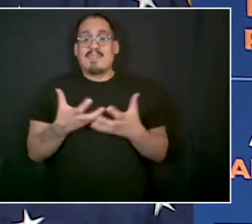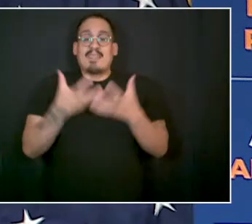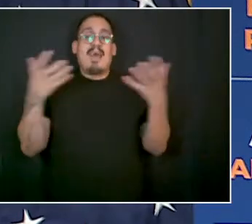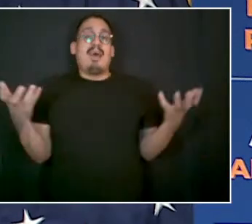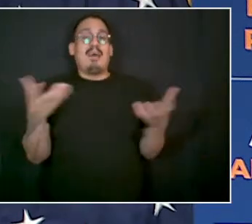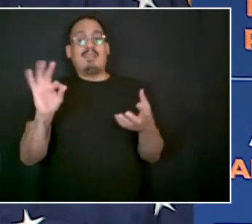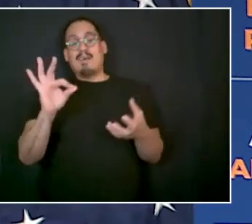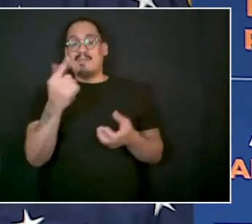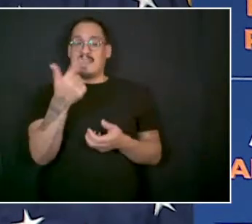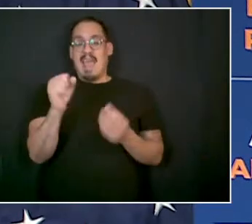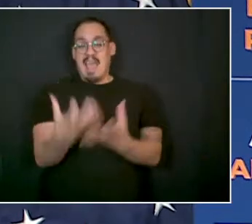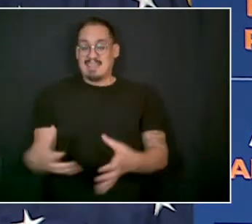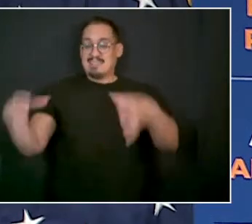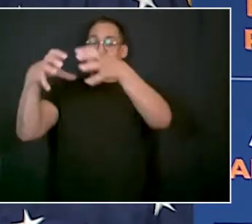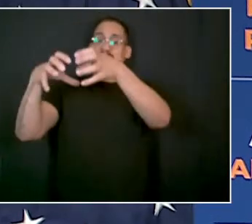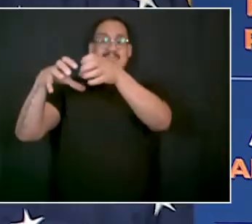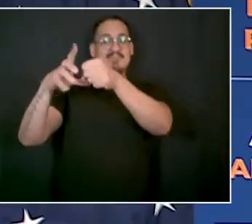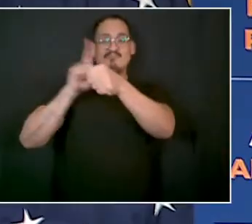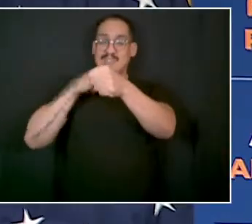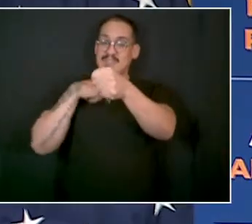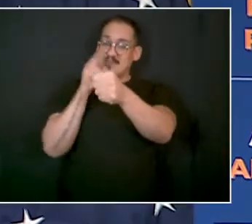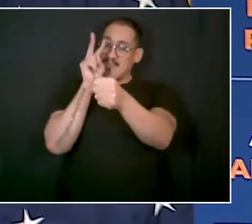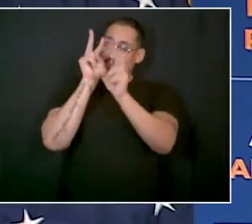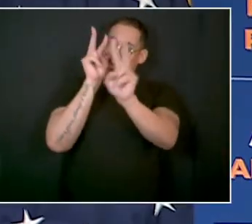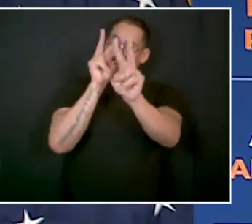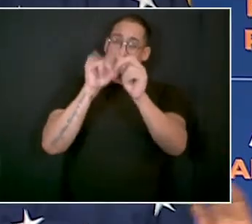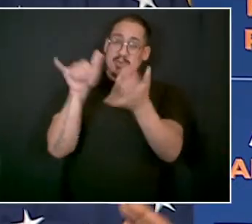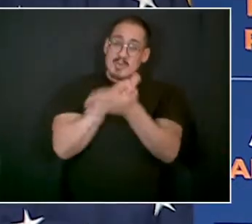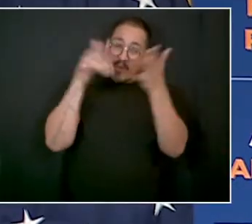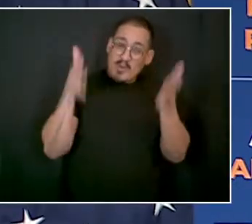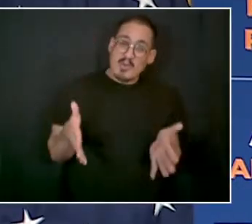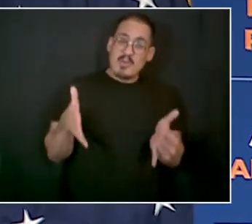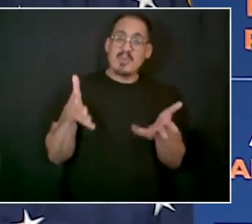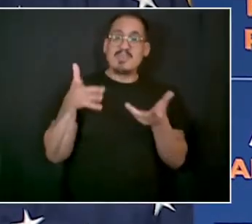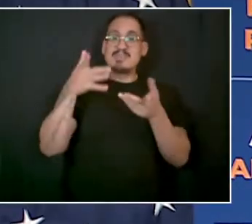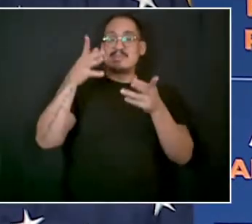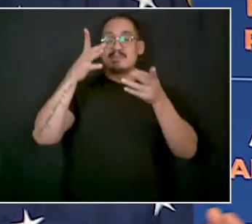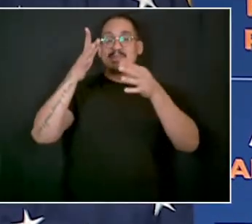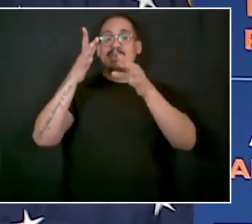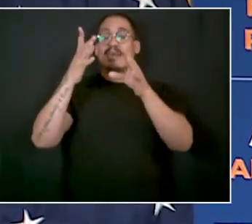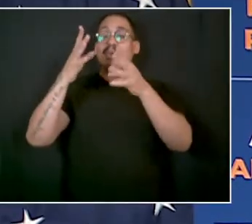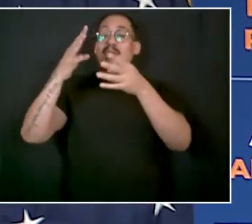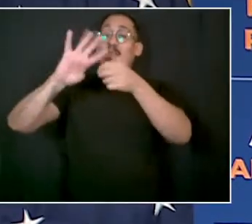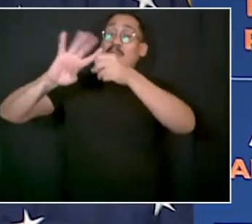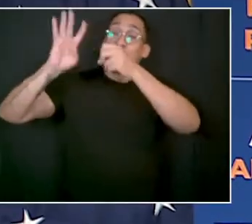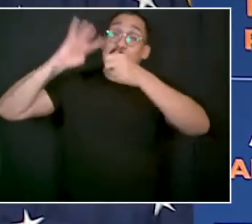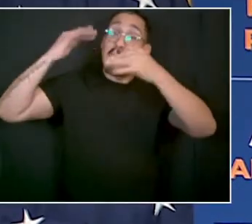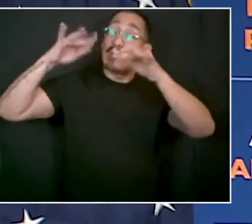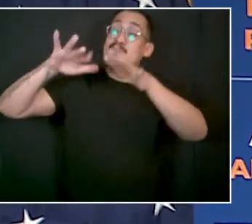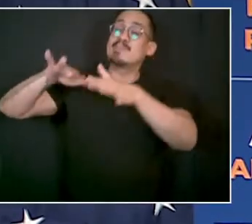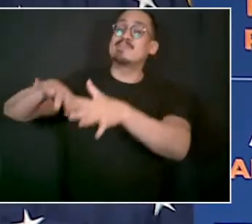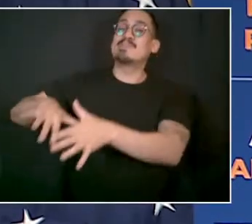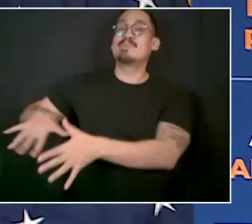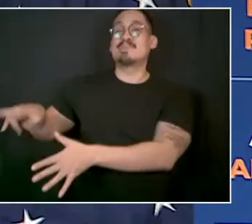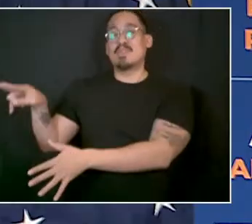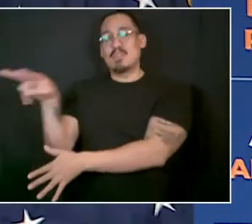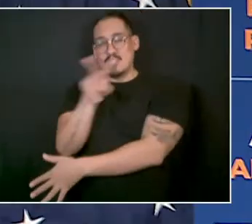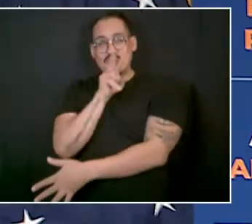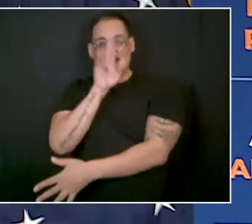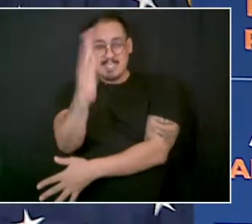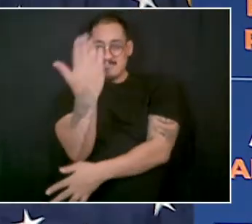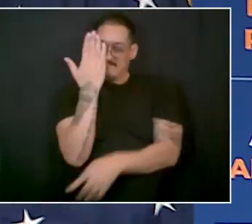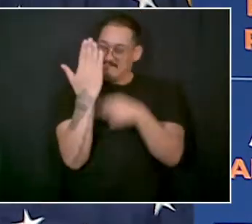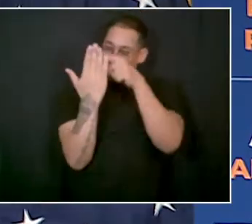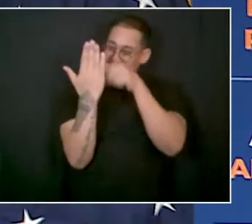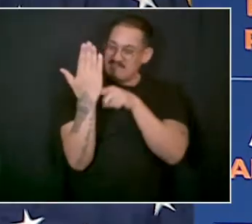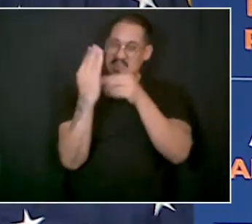tank, and I'm looking forward to New Yorkers to get past the noise and say, let's look at the numbers. This has